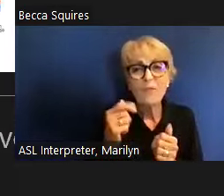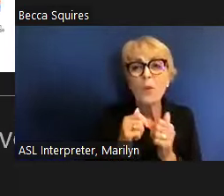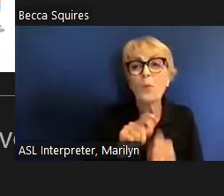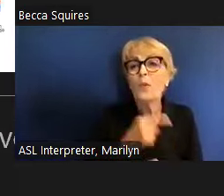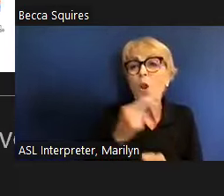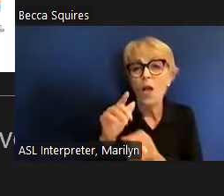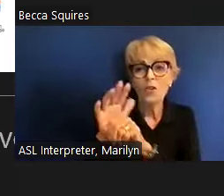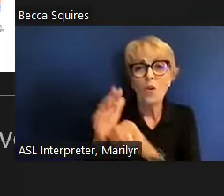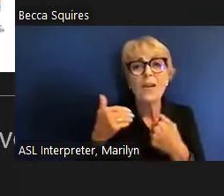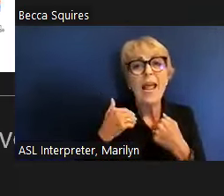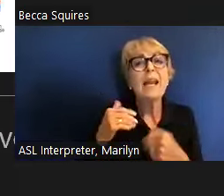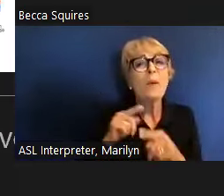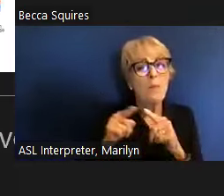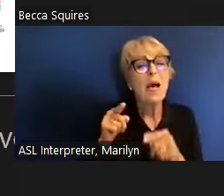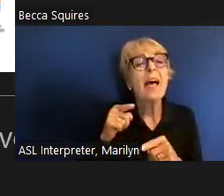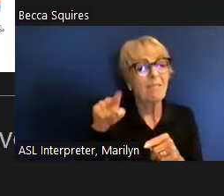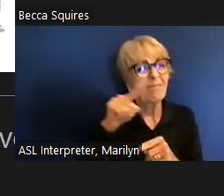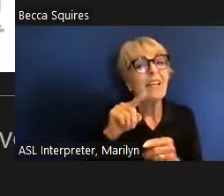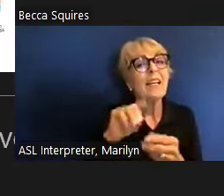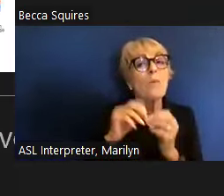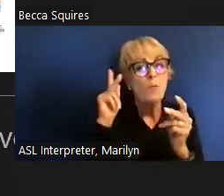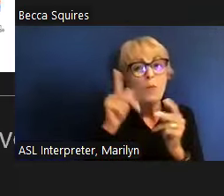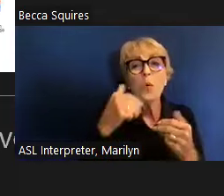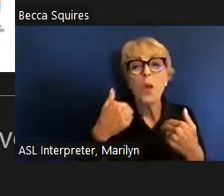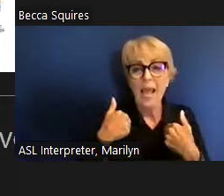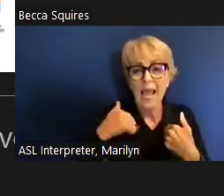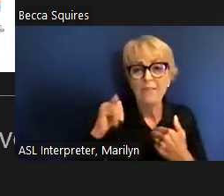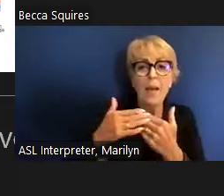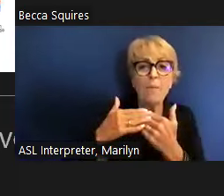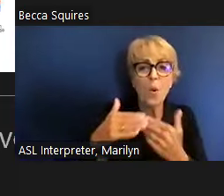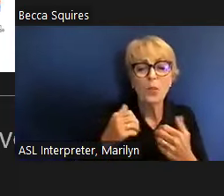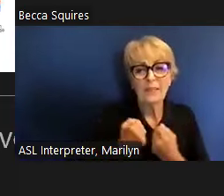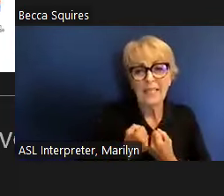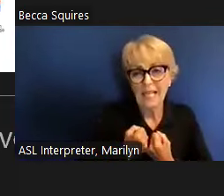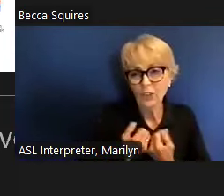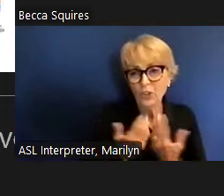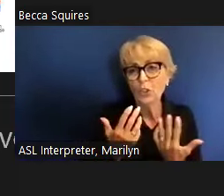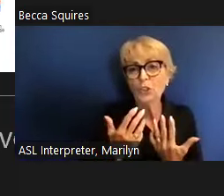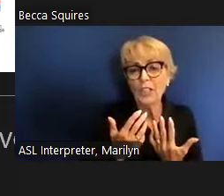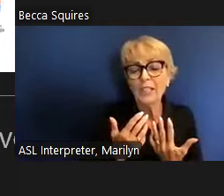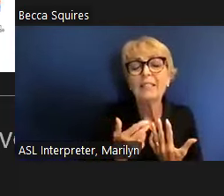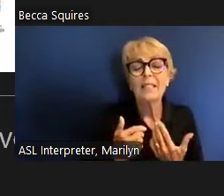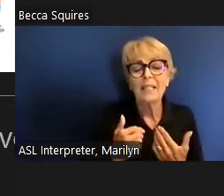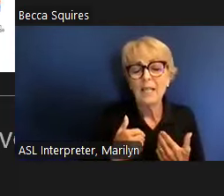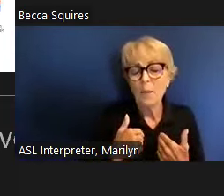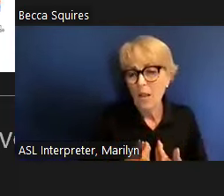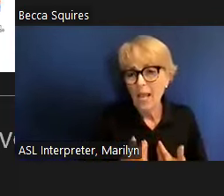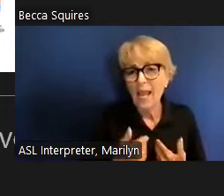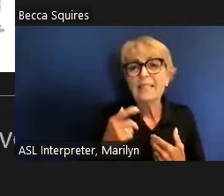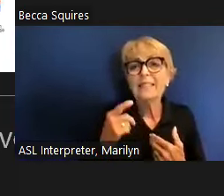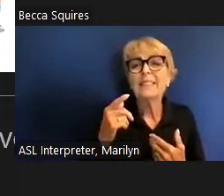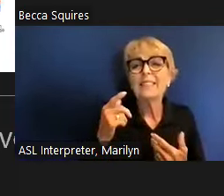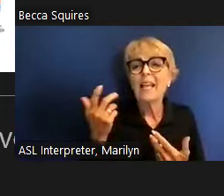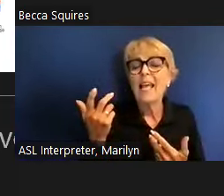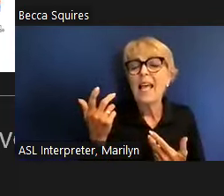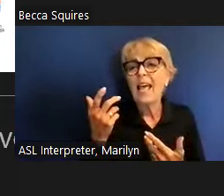people with long COVID who had that post-exertional malaise, which then brings in that tie again with